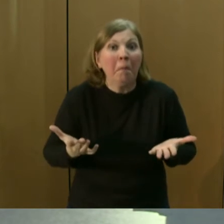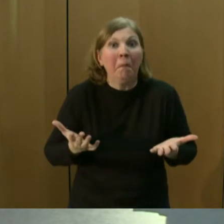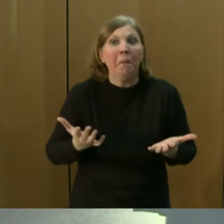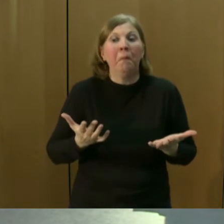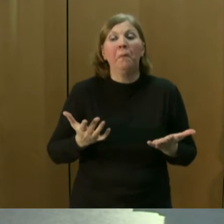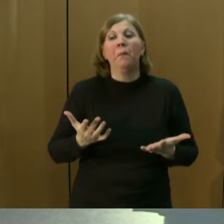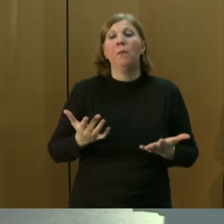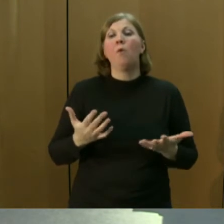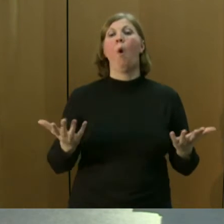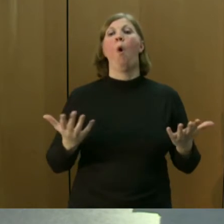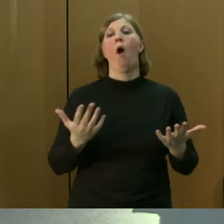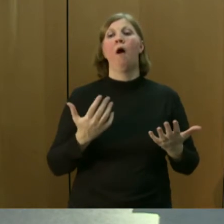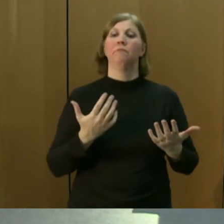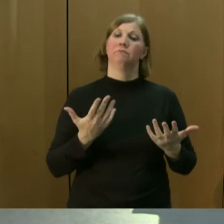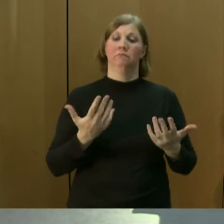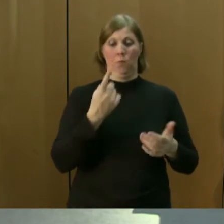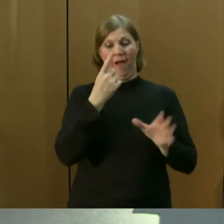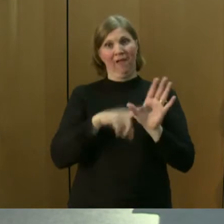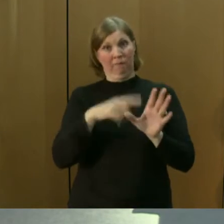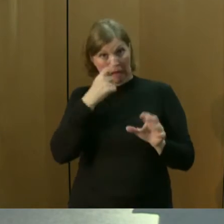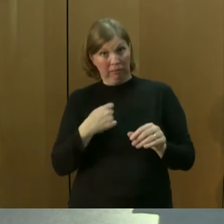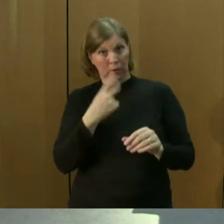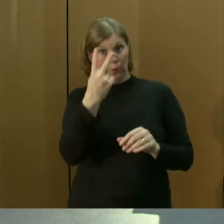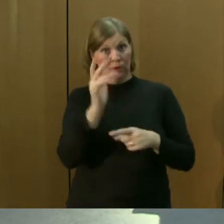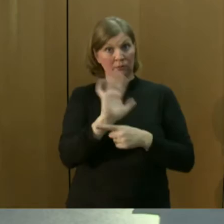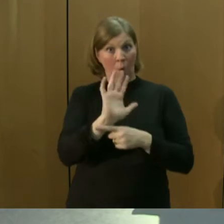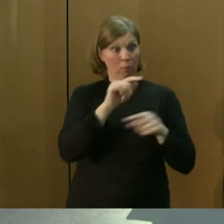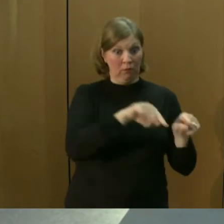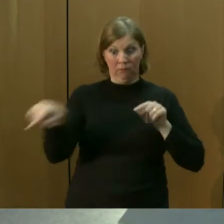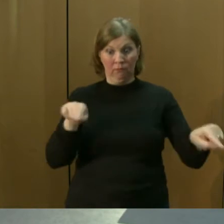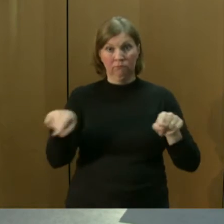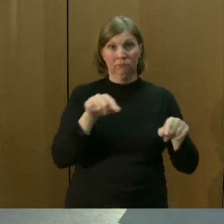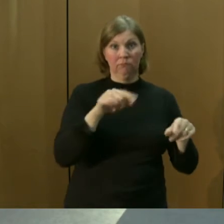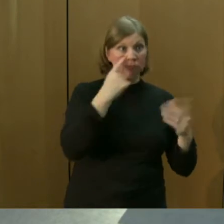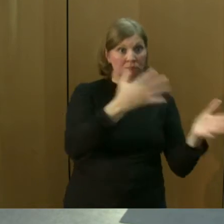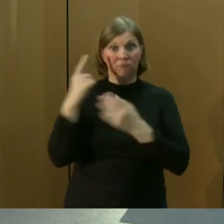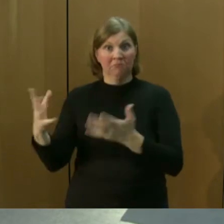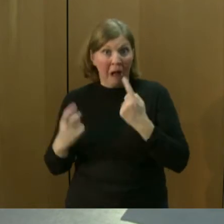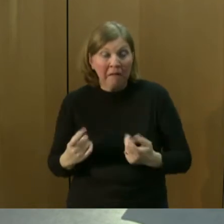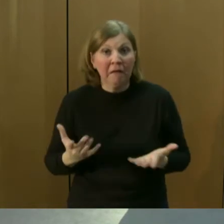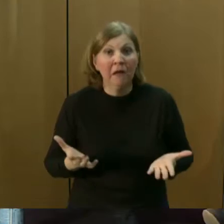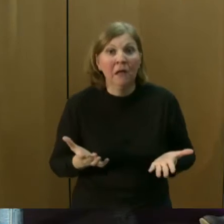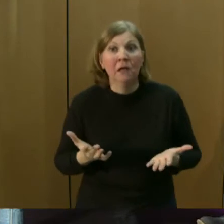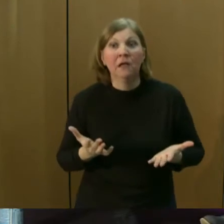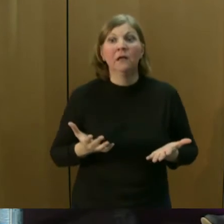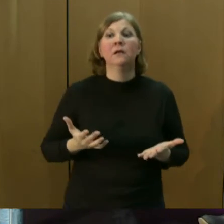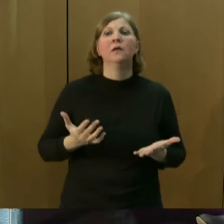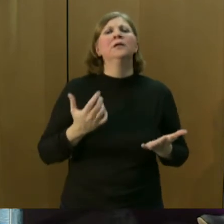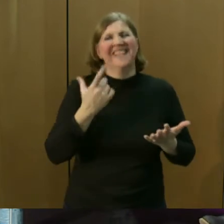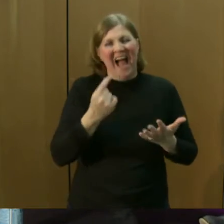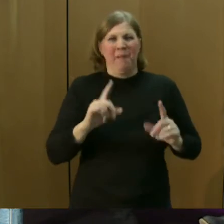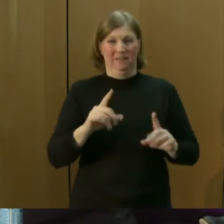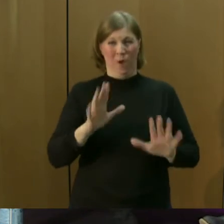timer? I think you need to think about why you're doing that. The Fringe